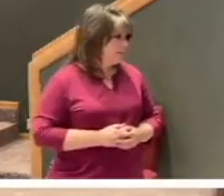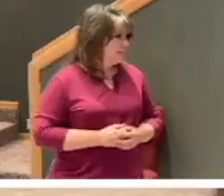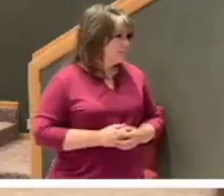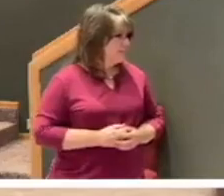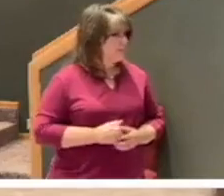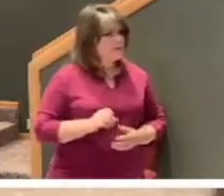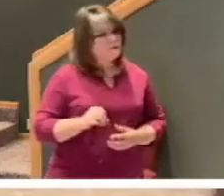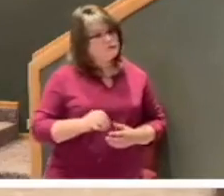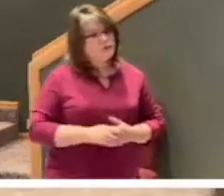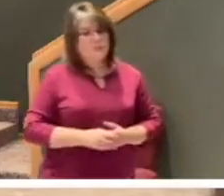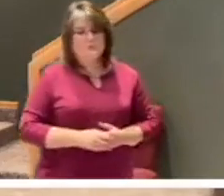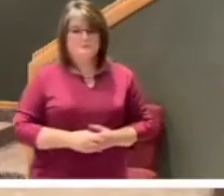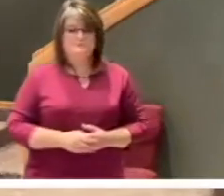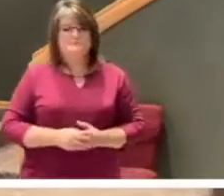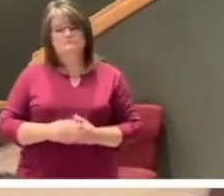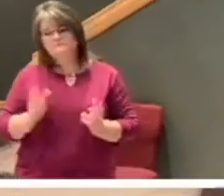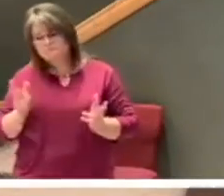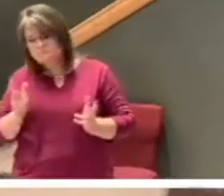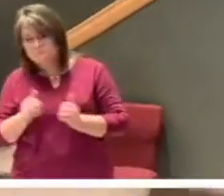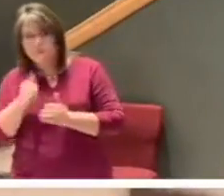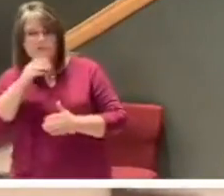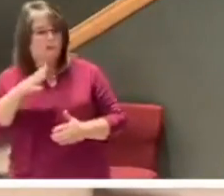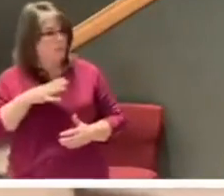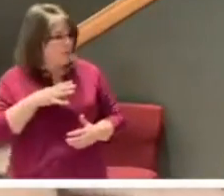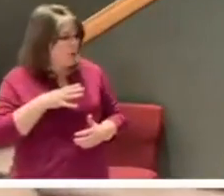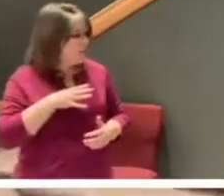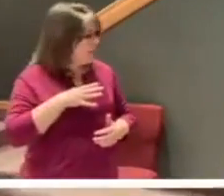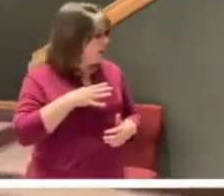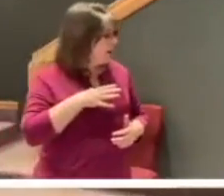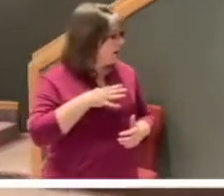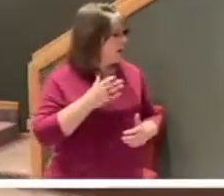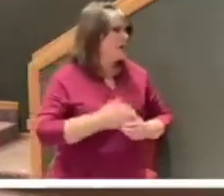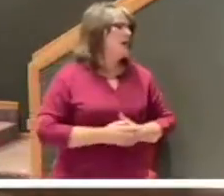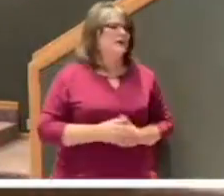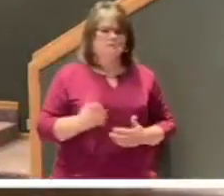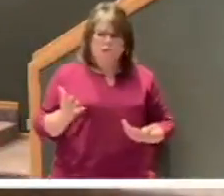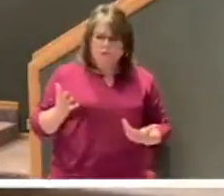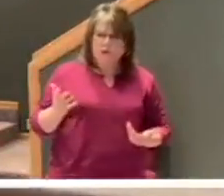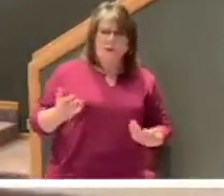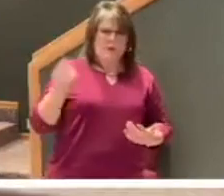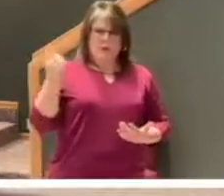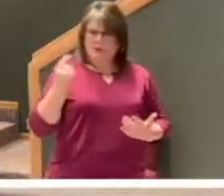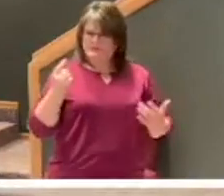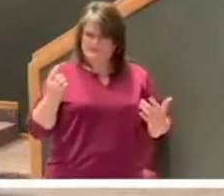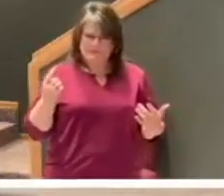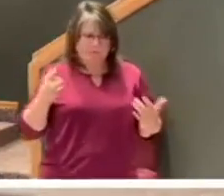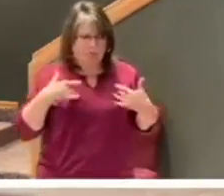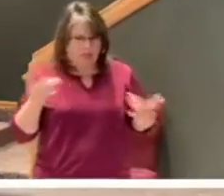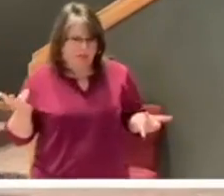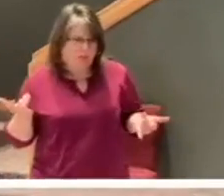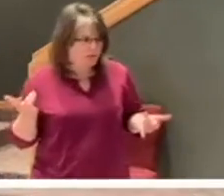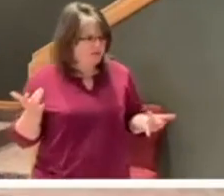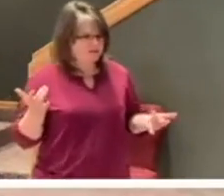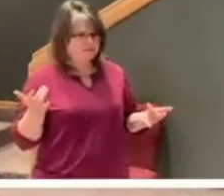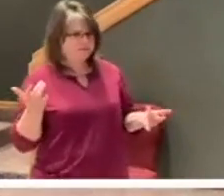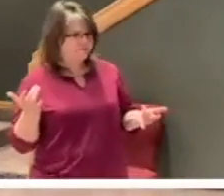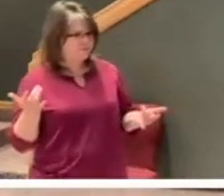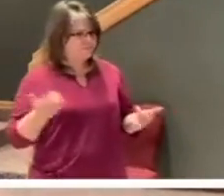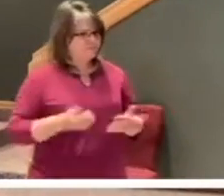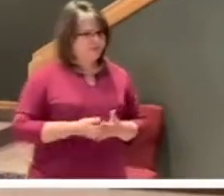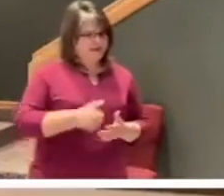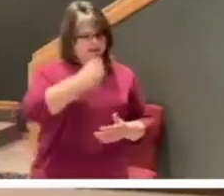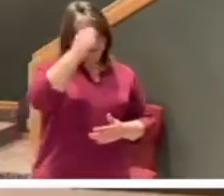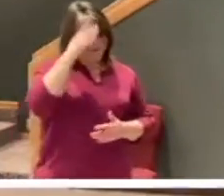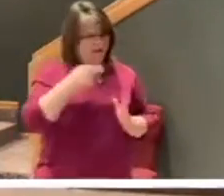And so he talks to her, and you know, she's like, whoa, there's something going on here. There's you know, God